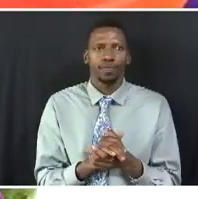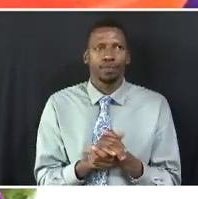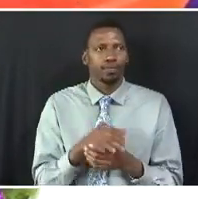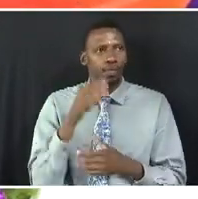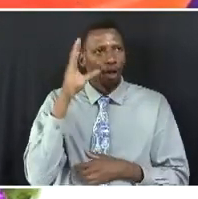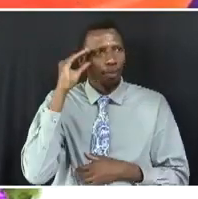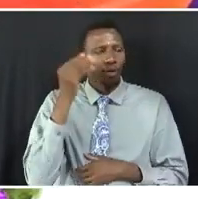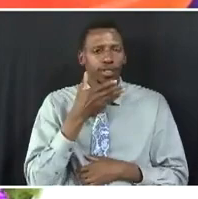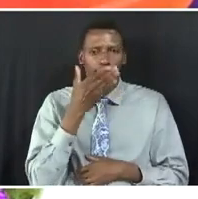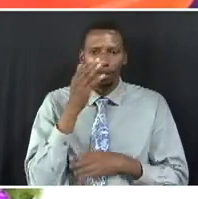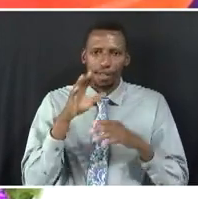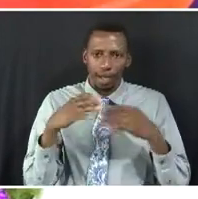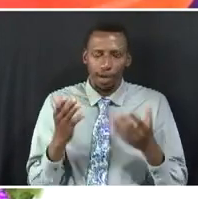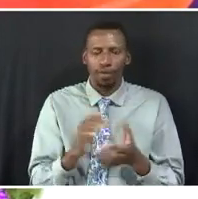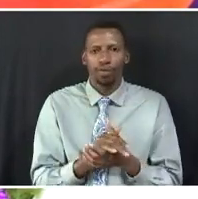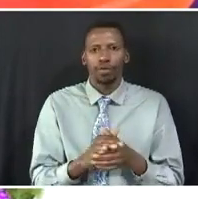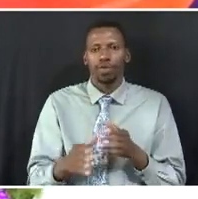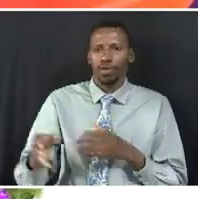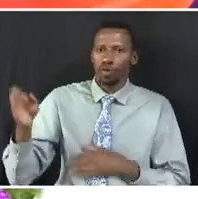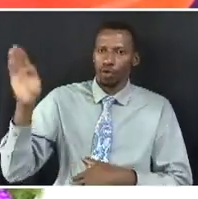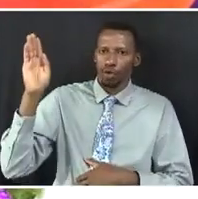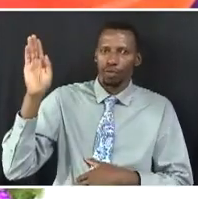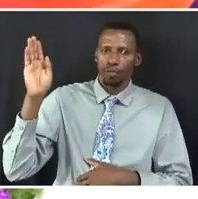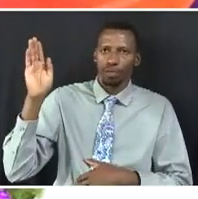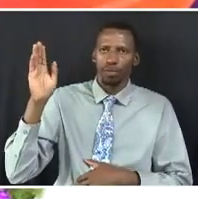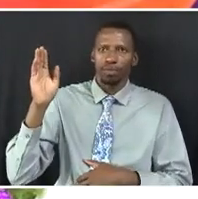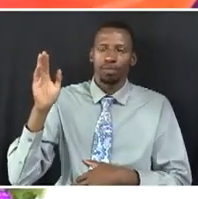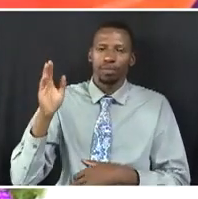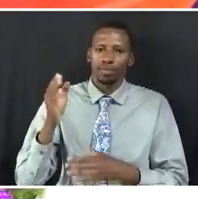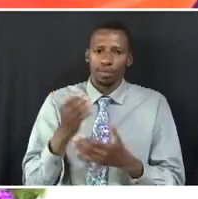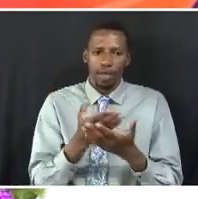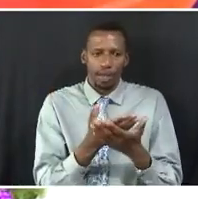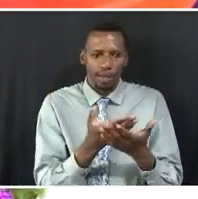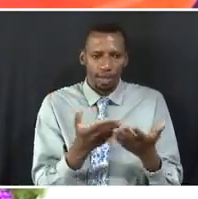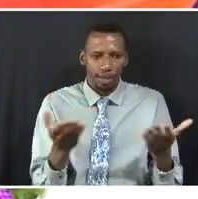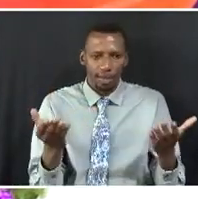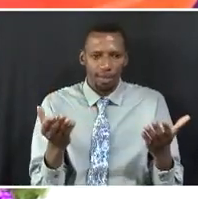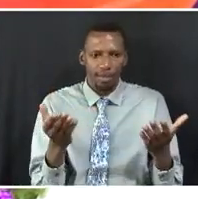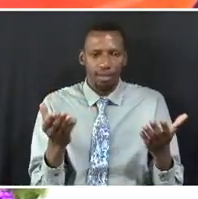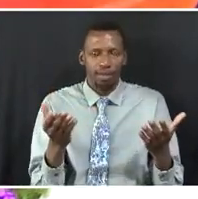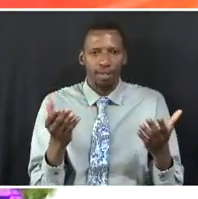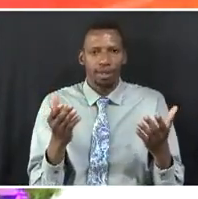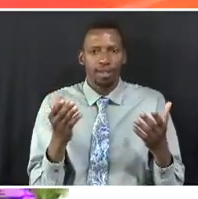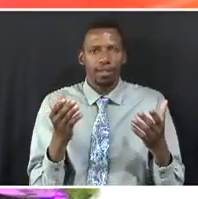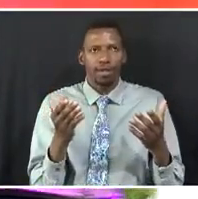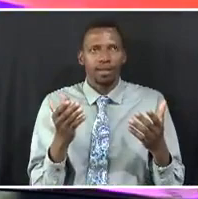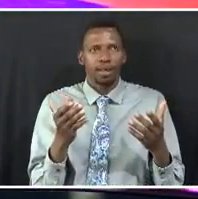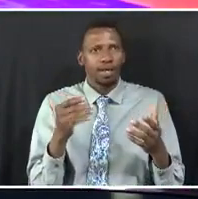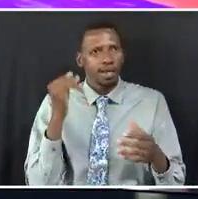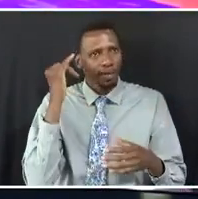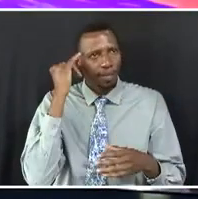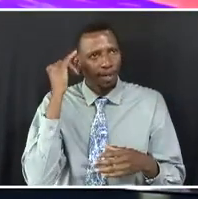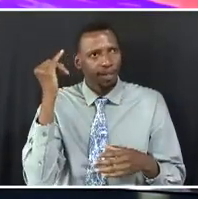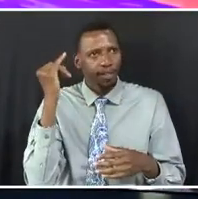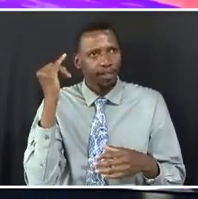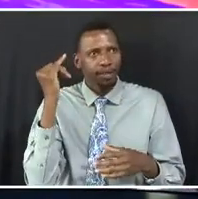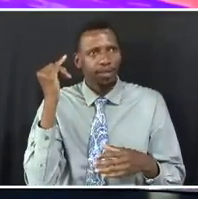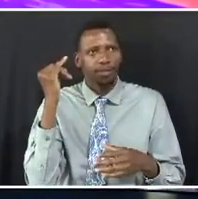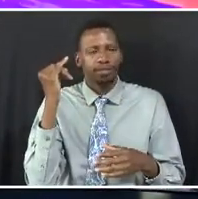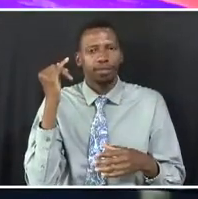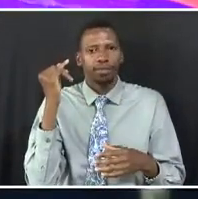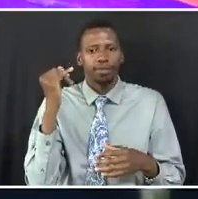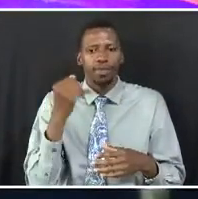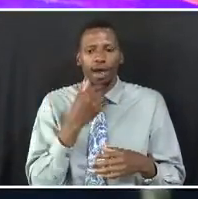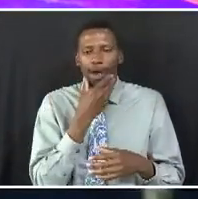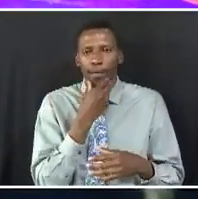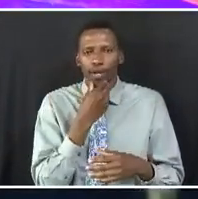Moses said, God, can this wicked thought go away from you? Can you imagine a worm like